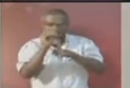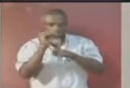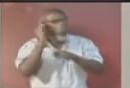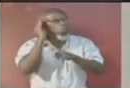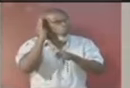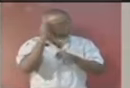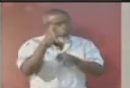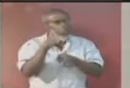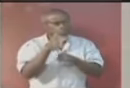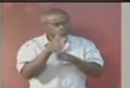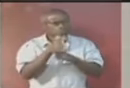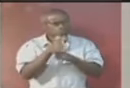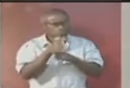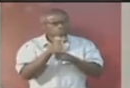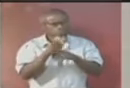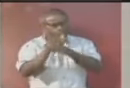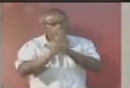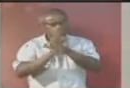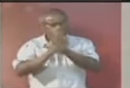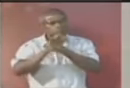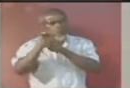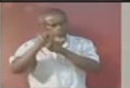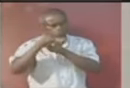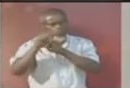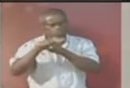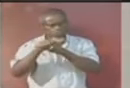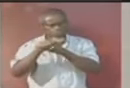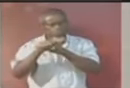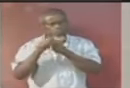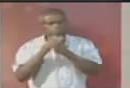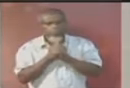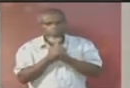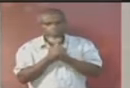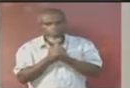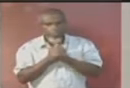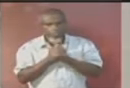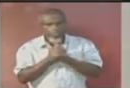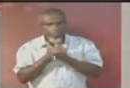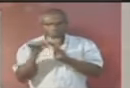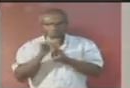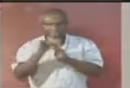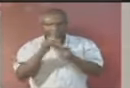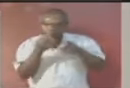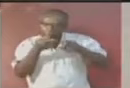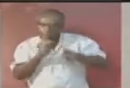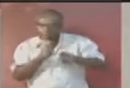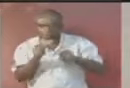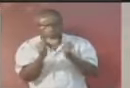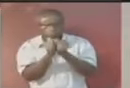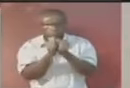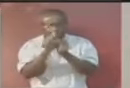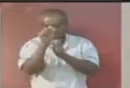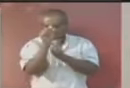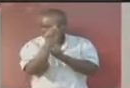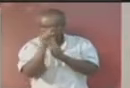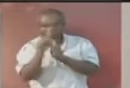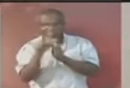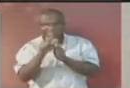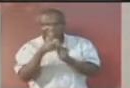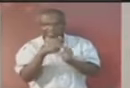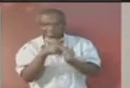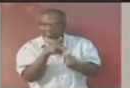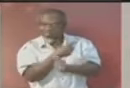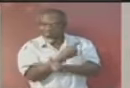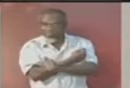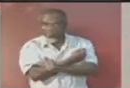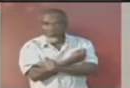well. A very similar thing happened with AstraZeneca. We don't have to go back far. When Europe had put up its shackles, we will not use